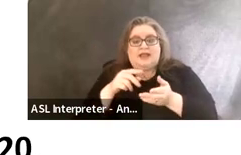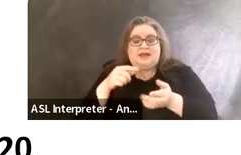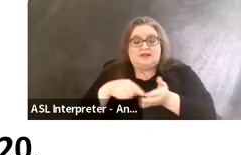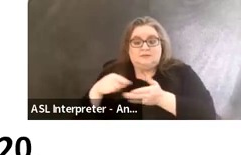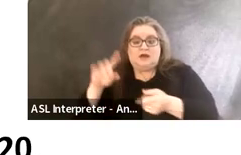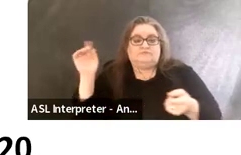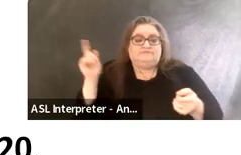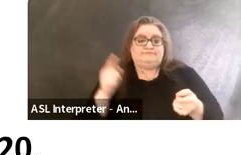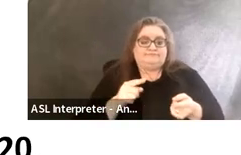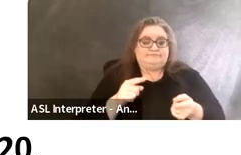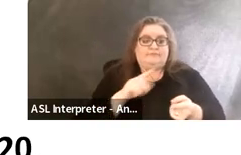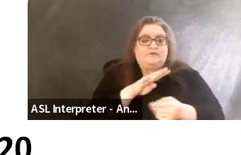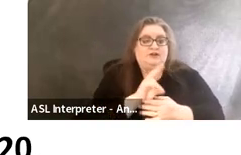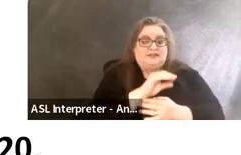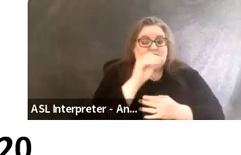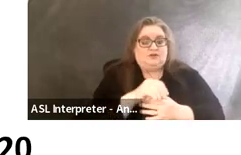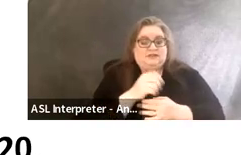from 47% in